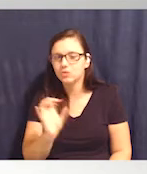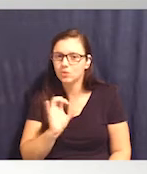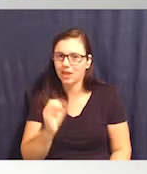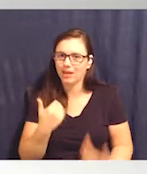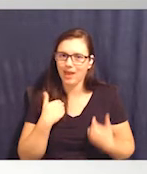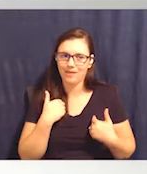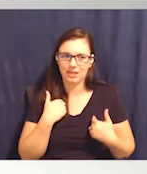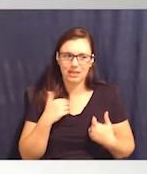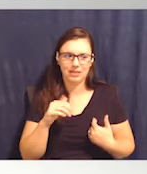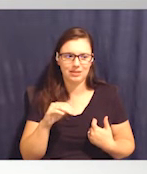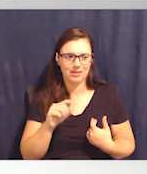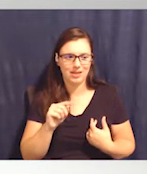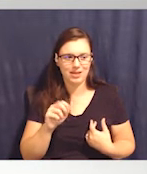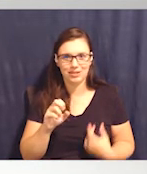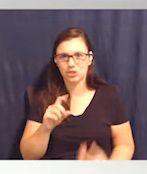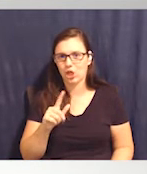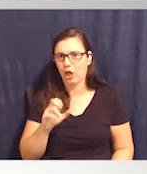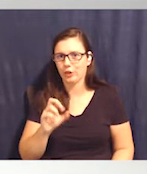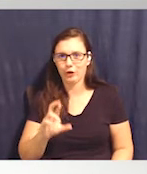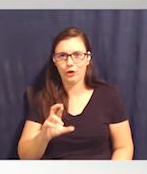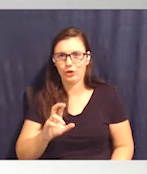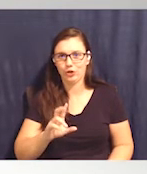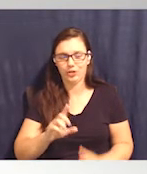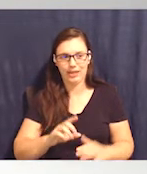house. It's this tall for a while.